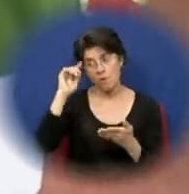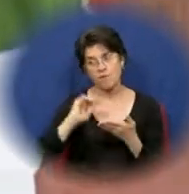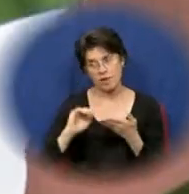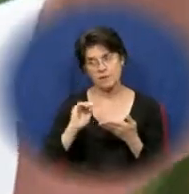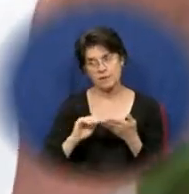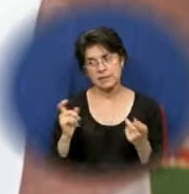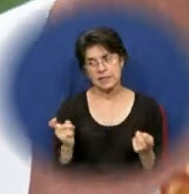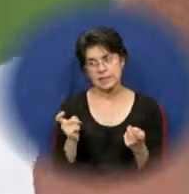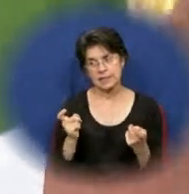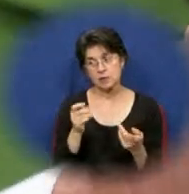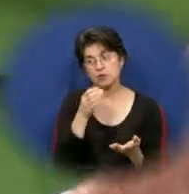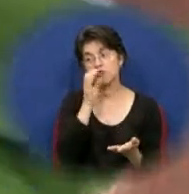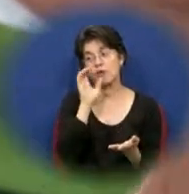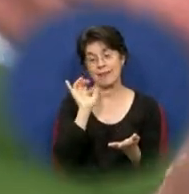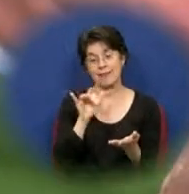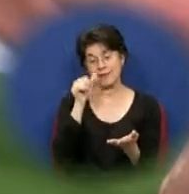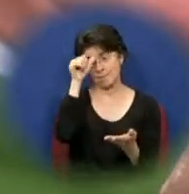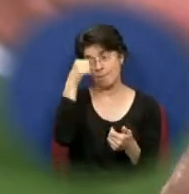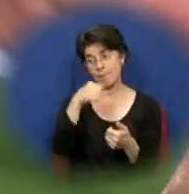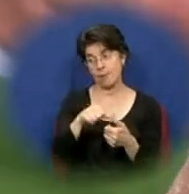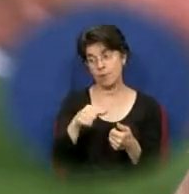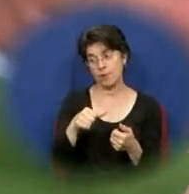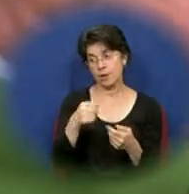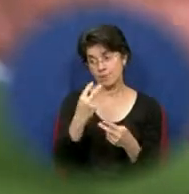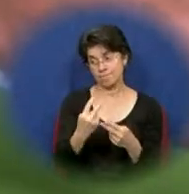sins. Do this in memory of me."